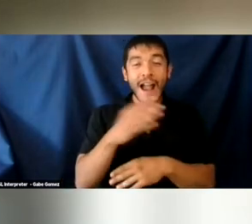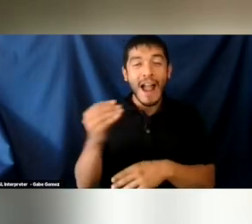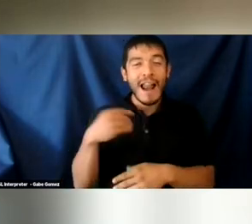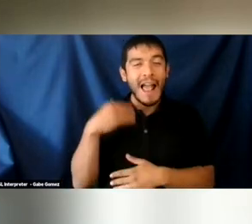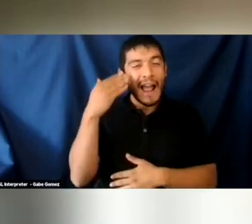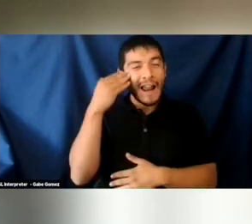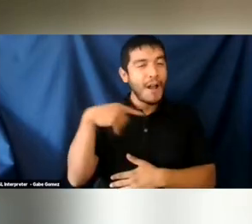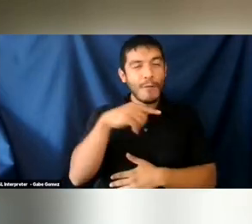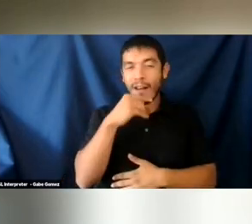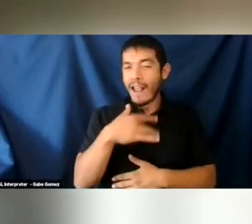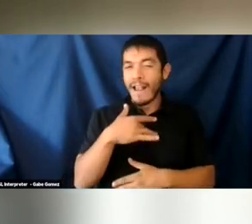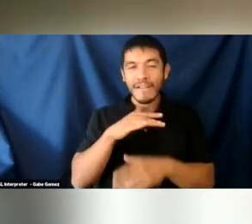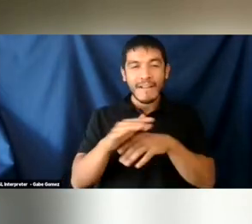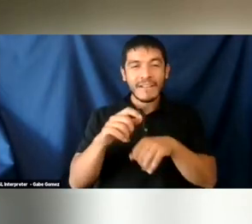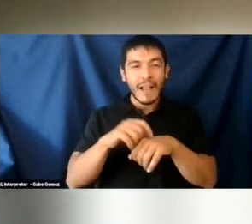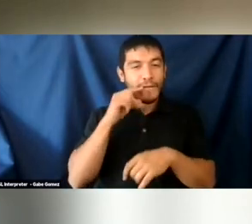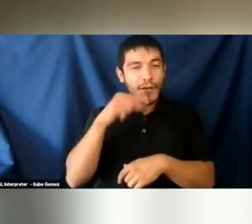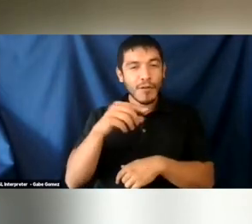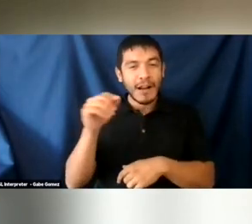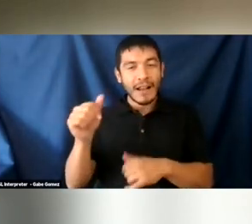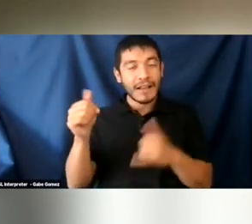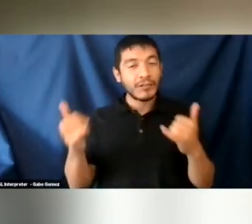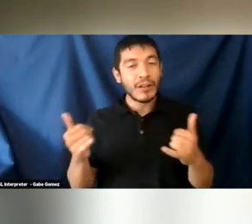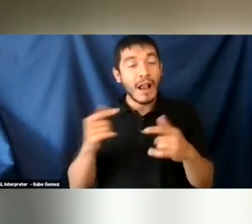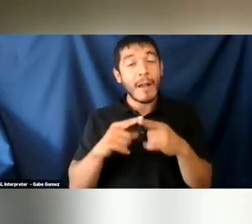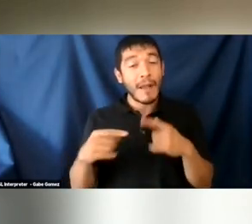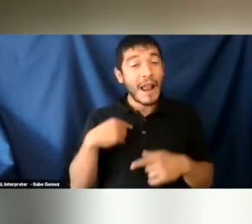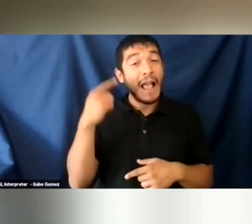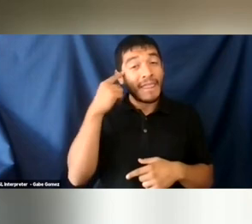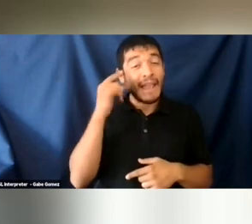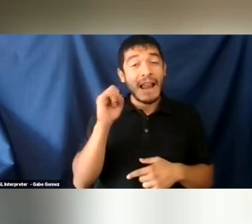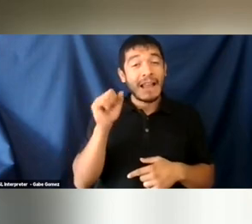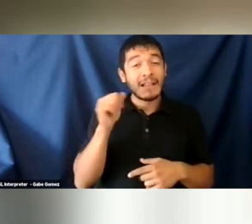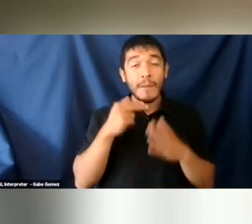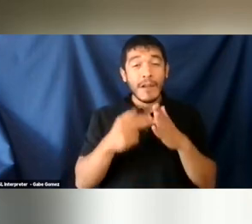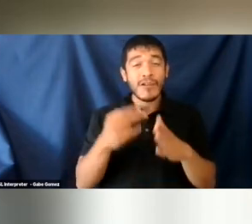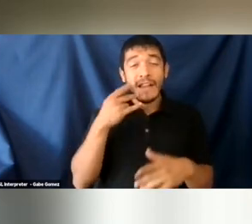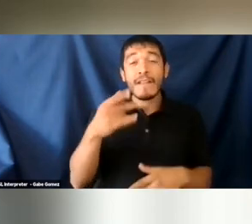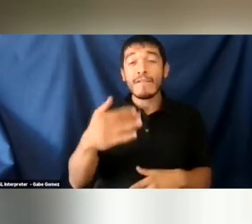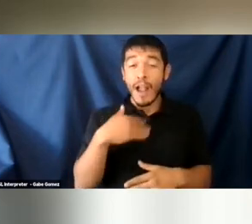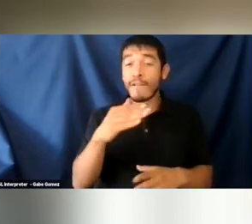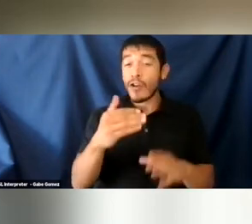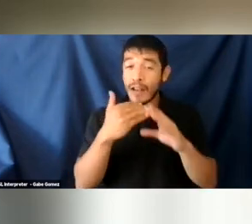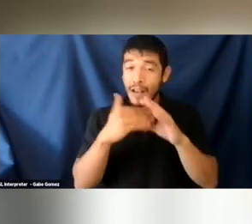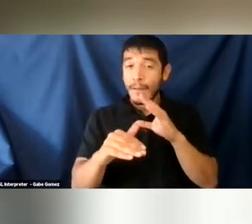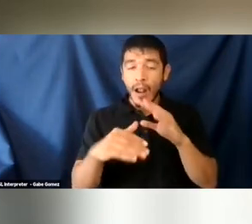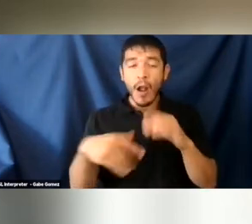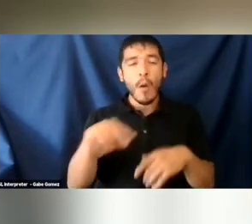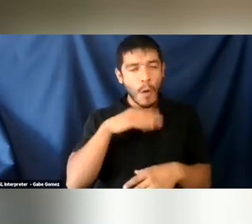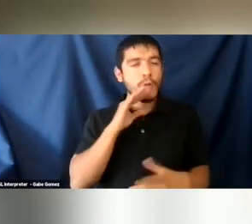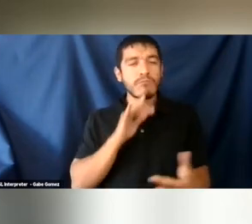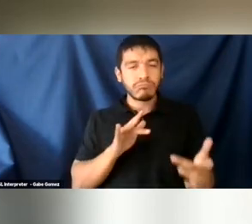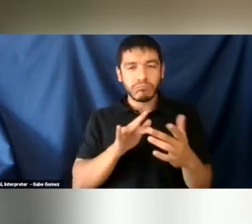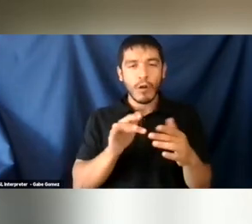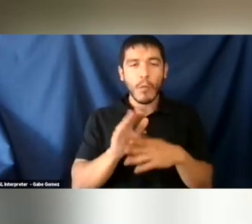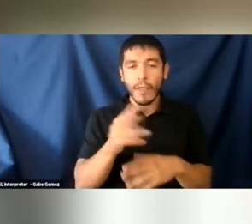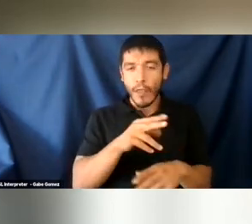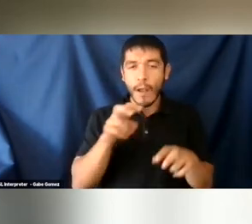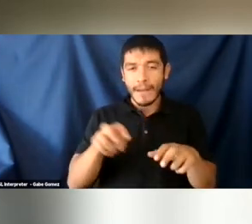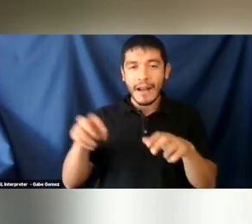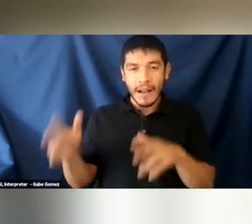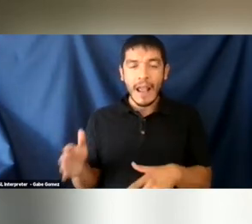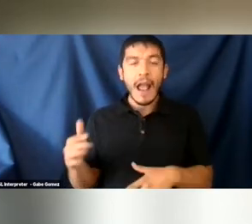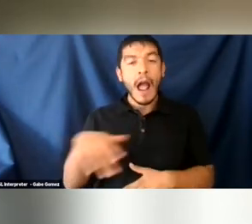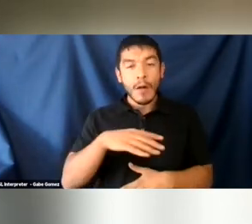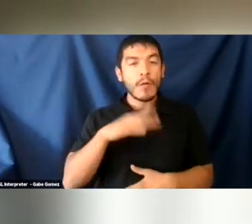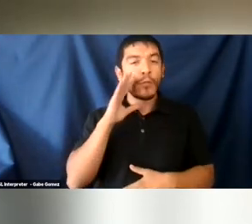know we didn't have time for Q&A today, but I think Lisa mentioned to you that if we have your email, we will follow up with our panelists and